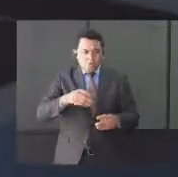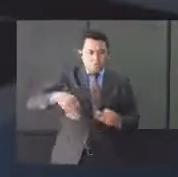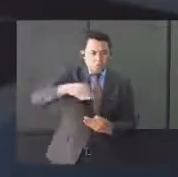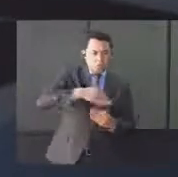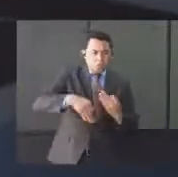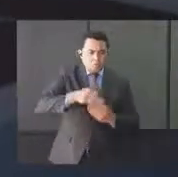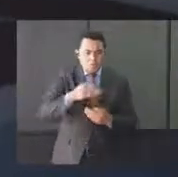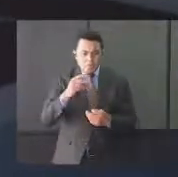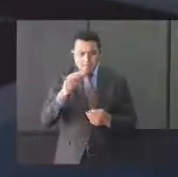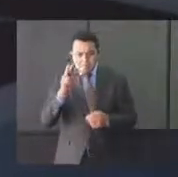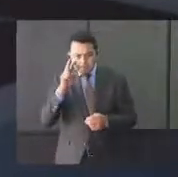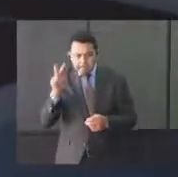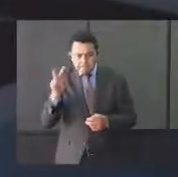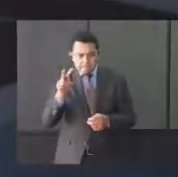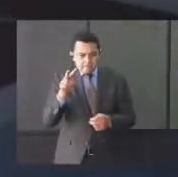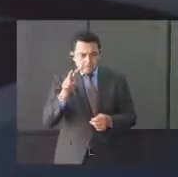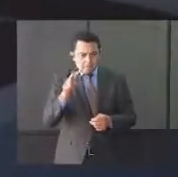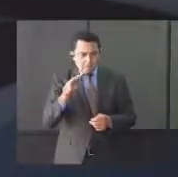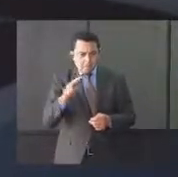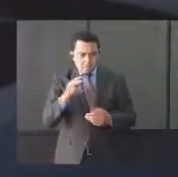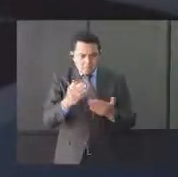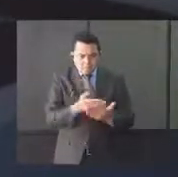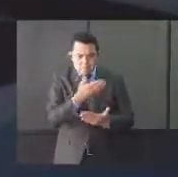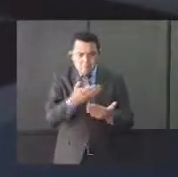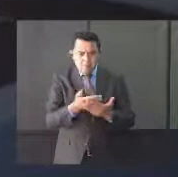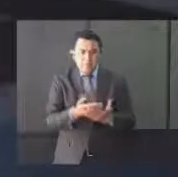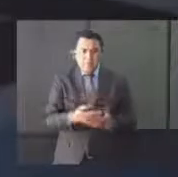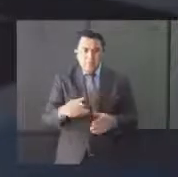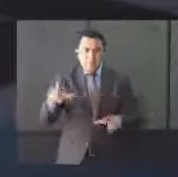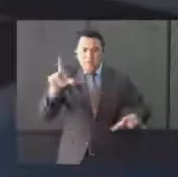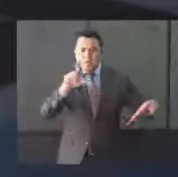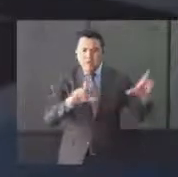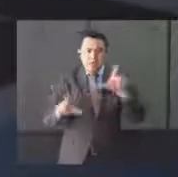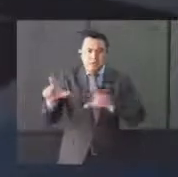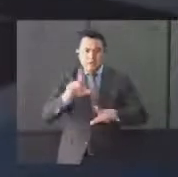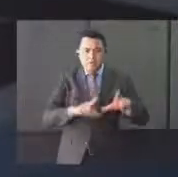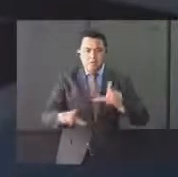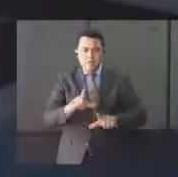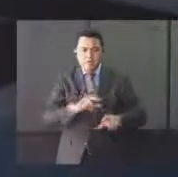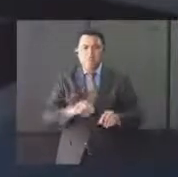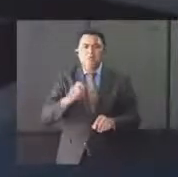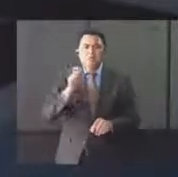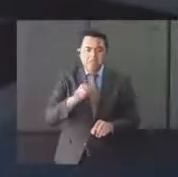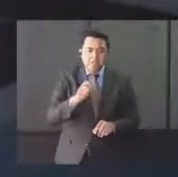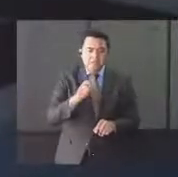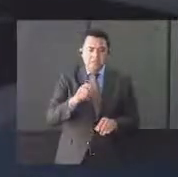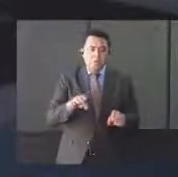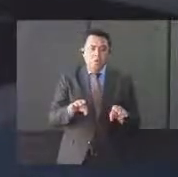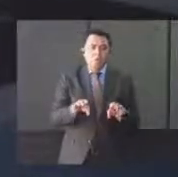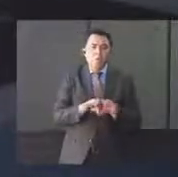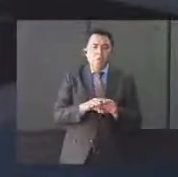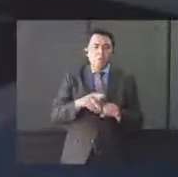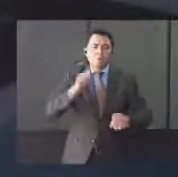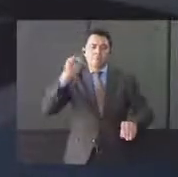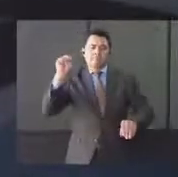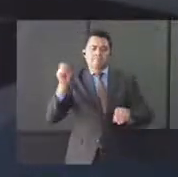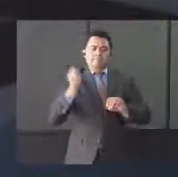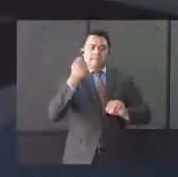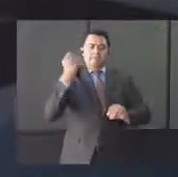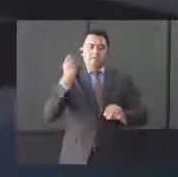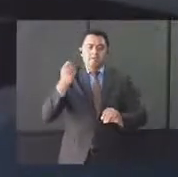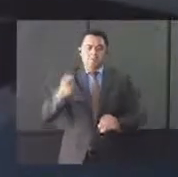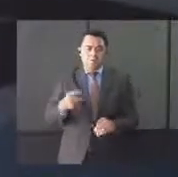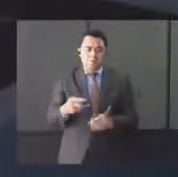Quedaguer, that are also observed and proposed. This is an innovation laboratory and an international, very important